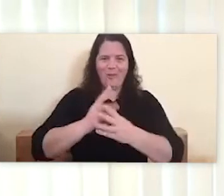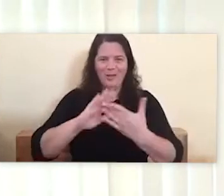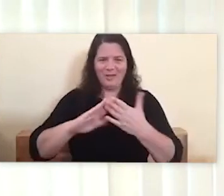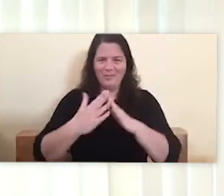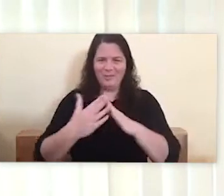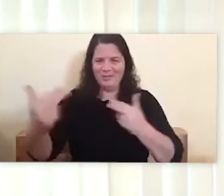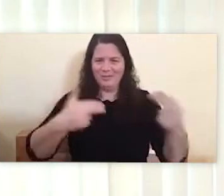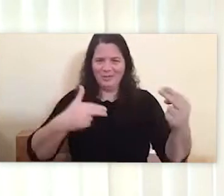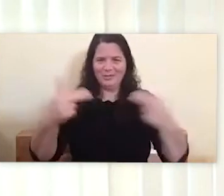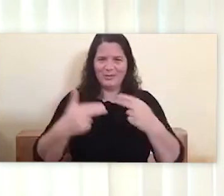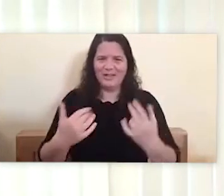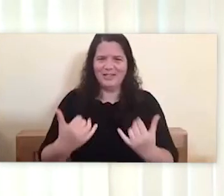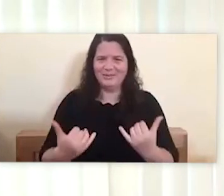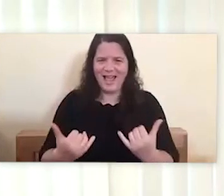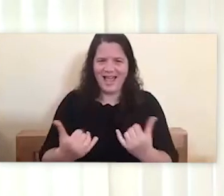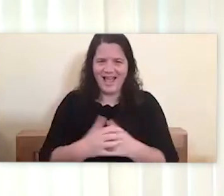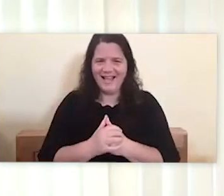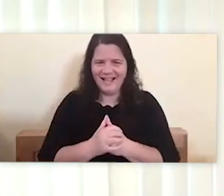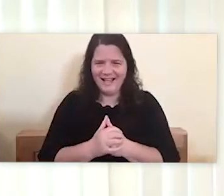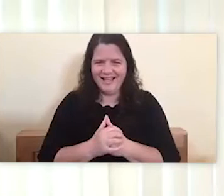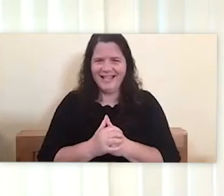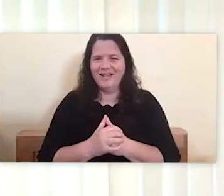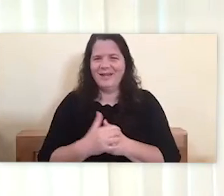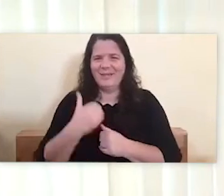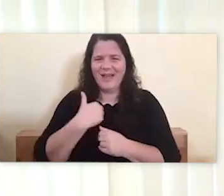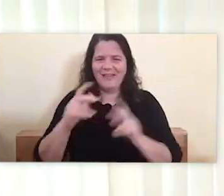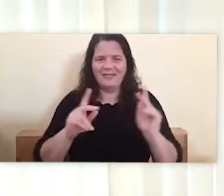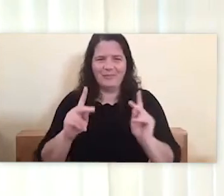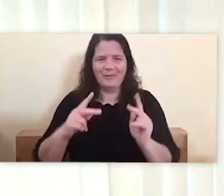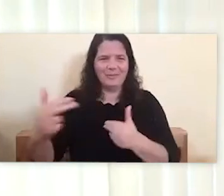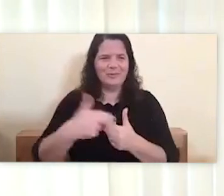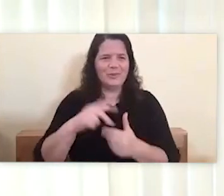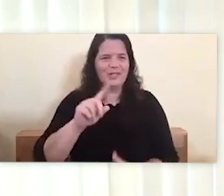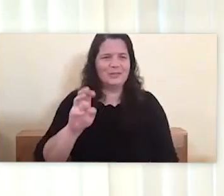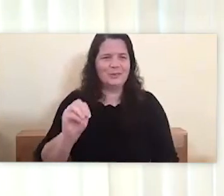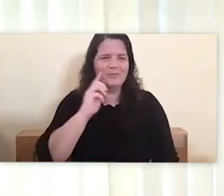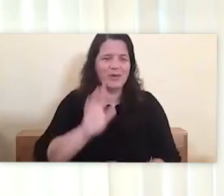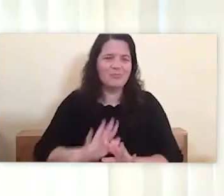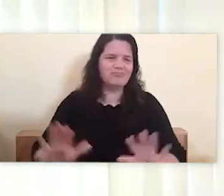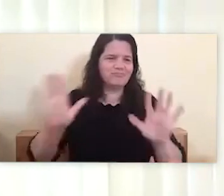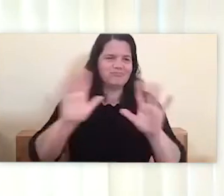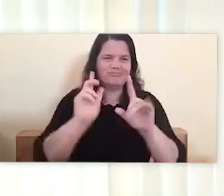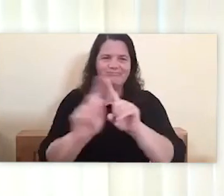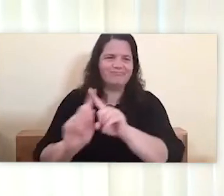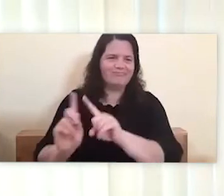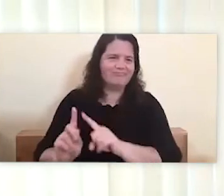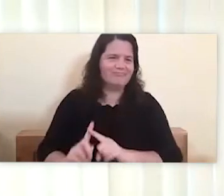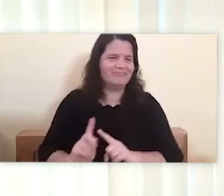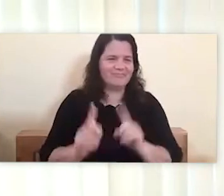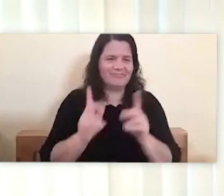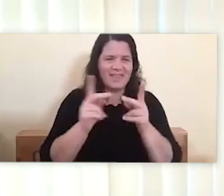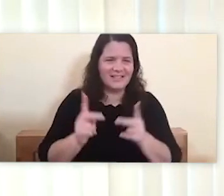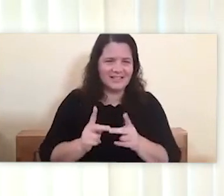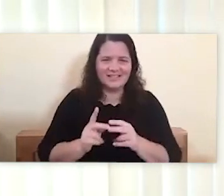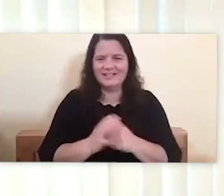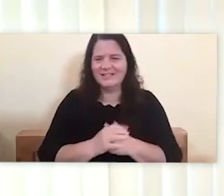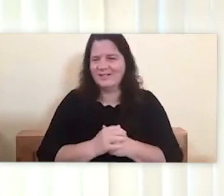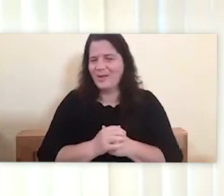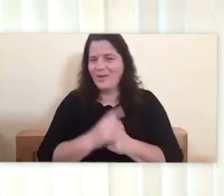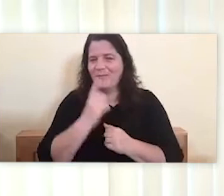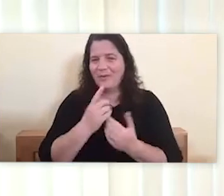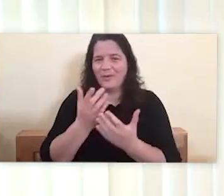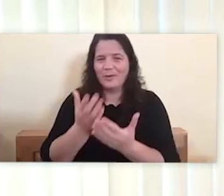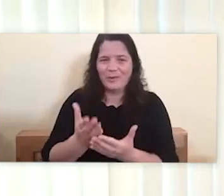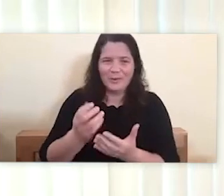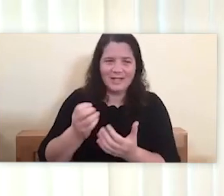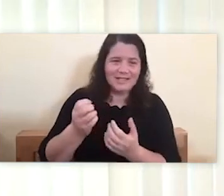today. People are zooming in from many different locations, and welcome to you, whether it is morning for you